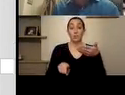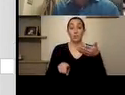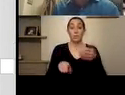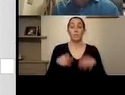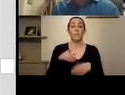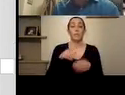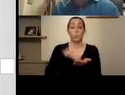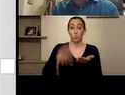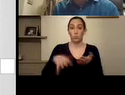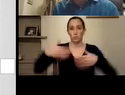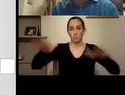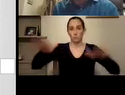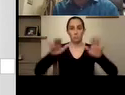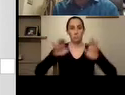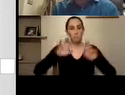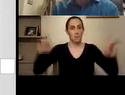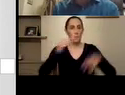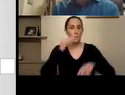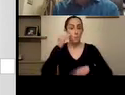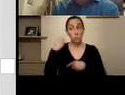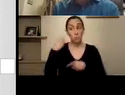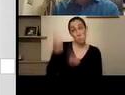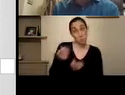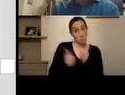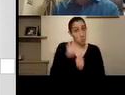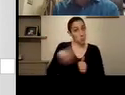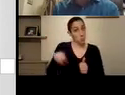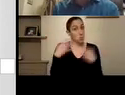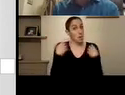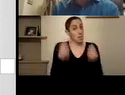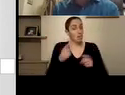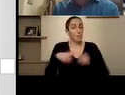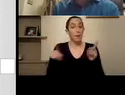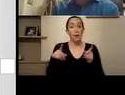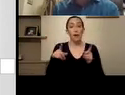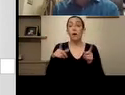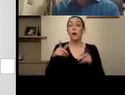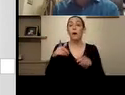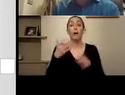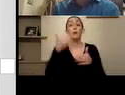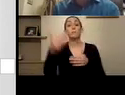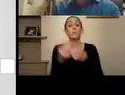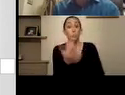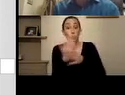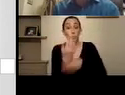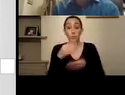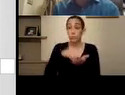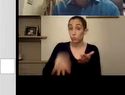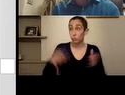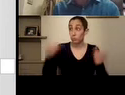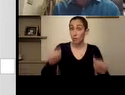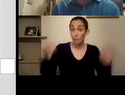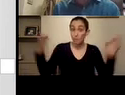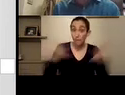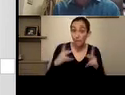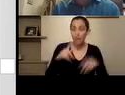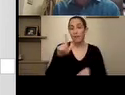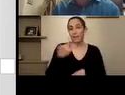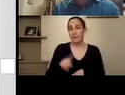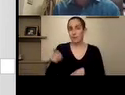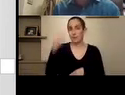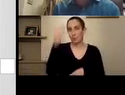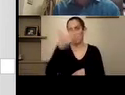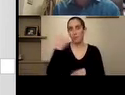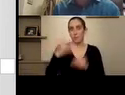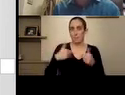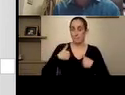remarkable job of keeping people relatively healthy, but are they going to be able to return in the spring? Liz knows this better than me. If we don't have a spring